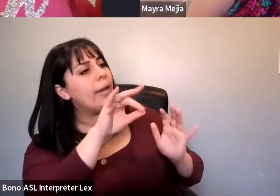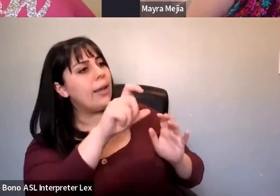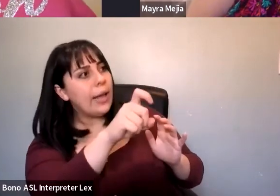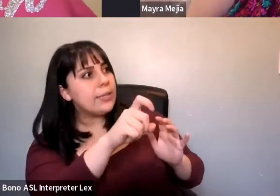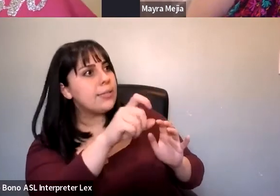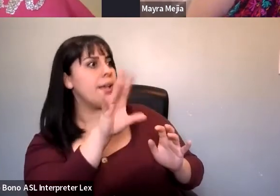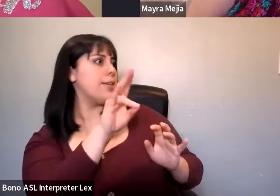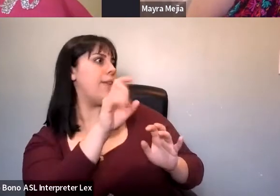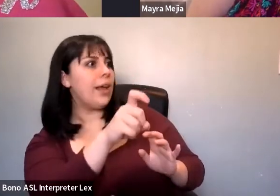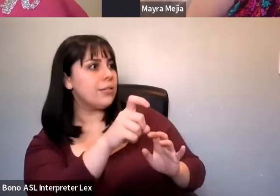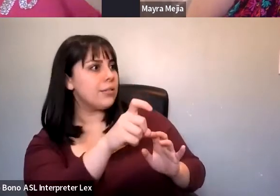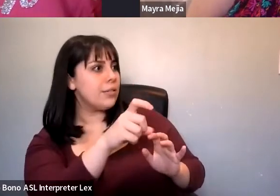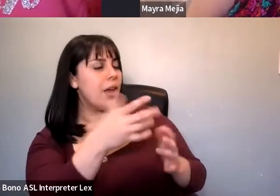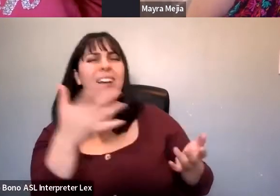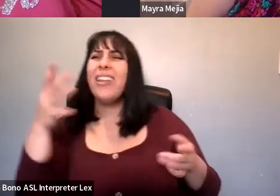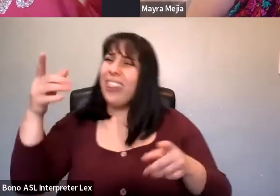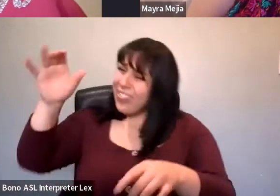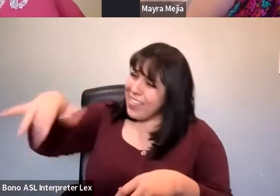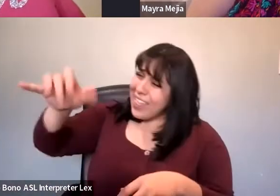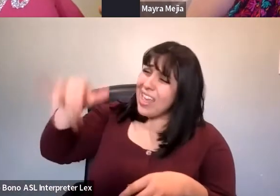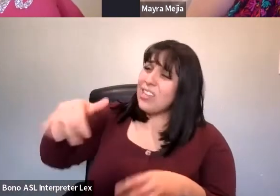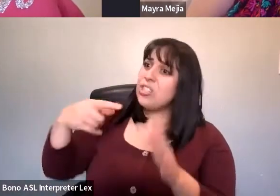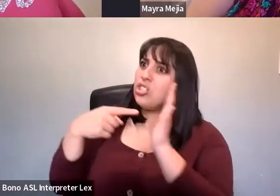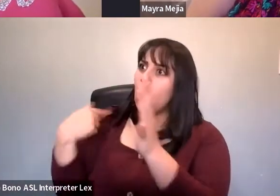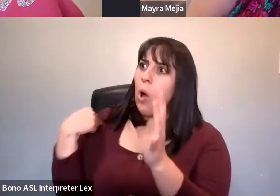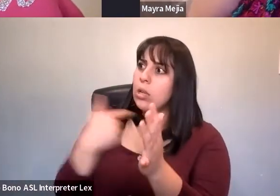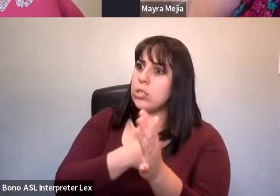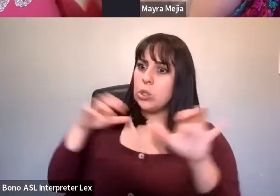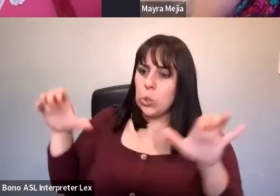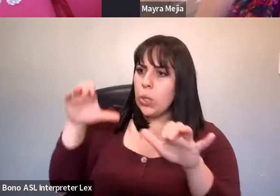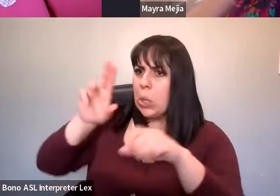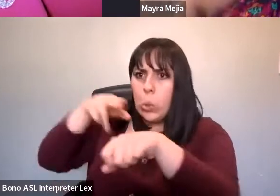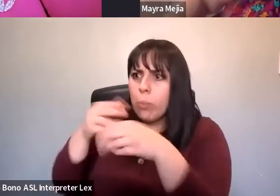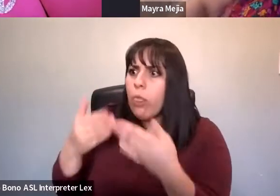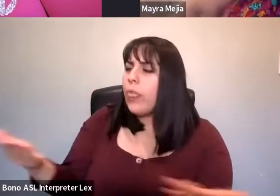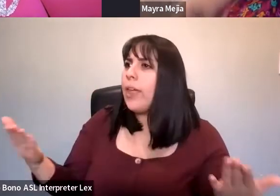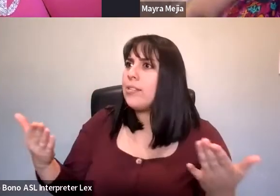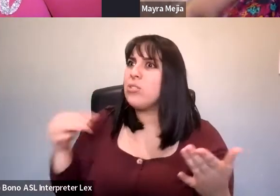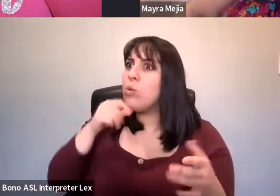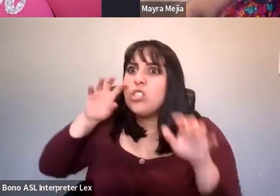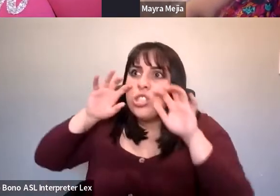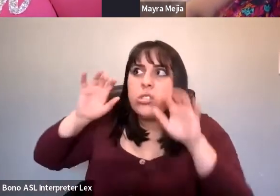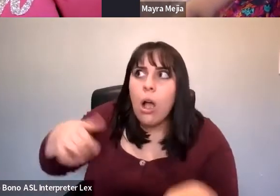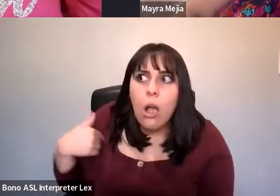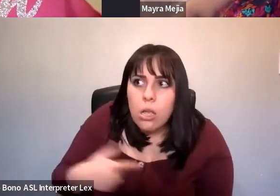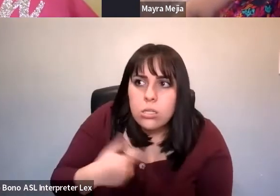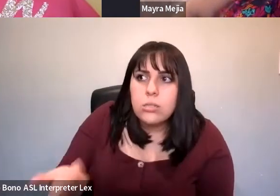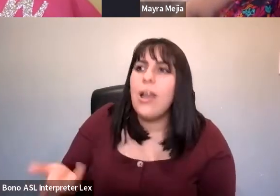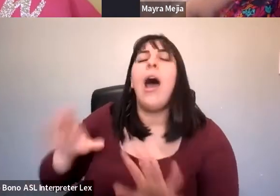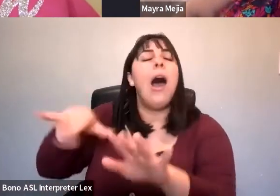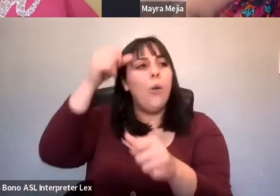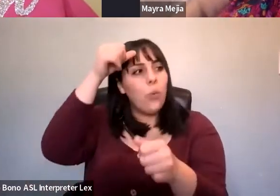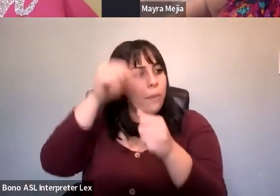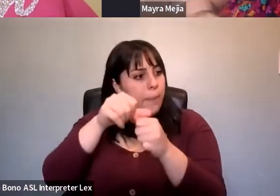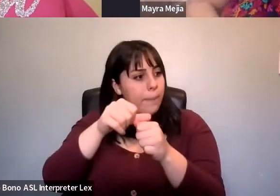show us doing everyday things. Like, why do you have to do like the shock value? Like I remember the girl who was model for Universal